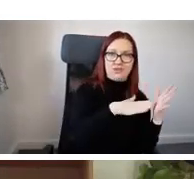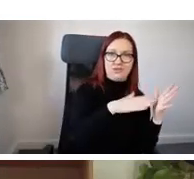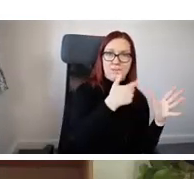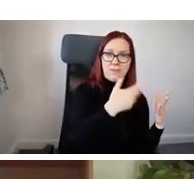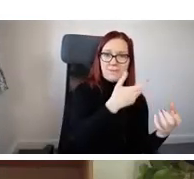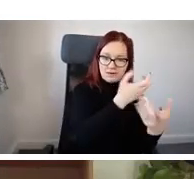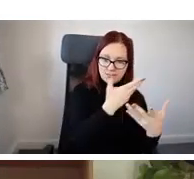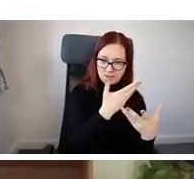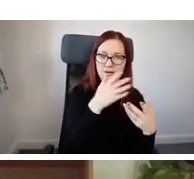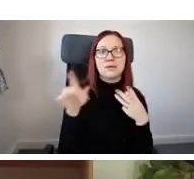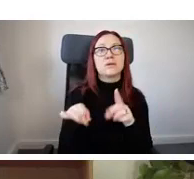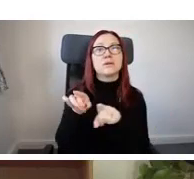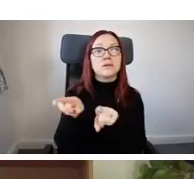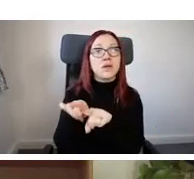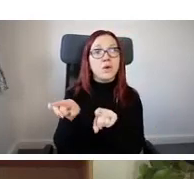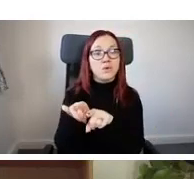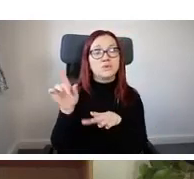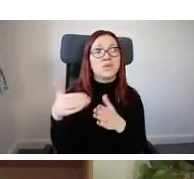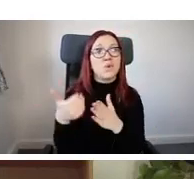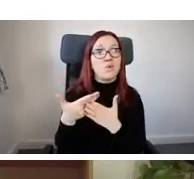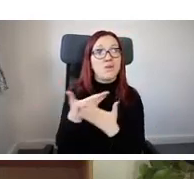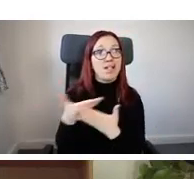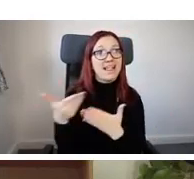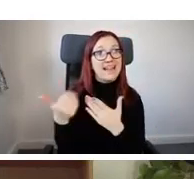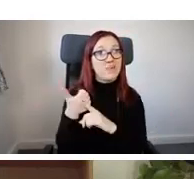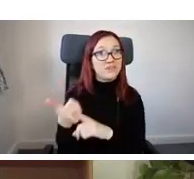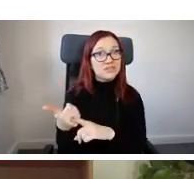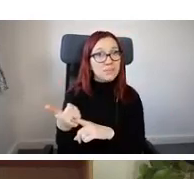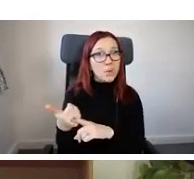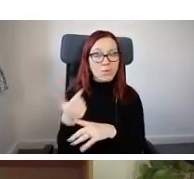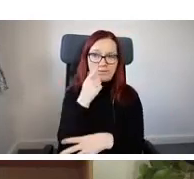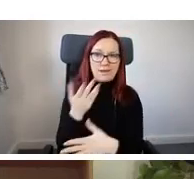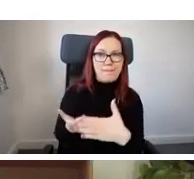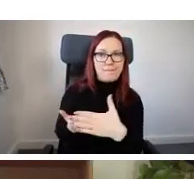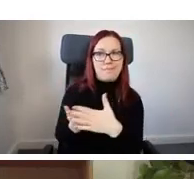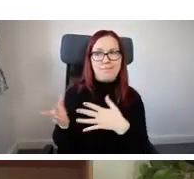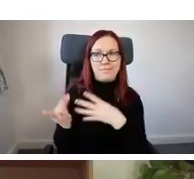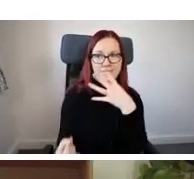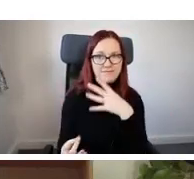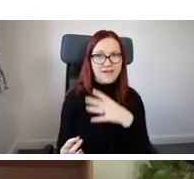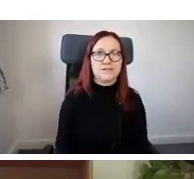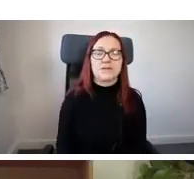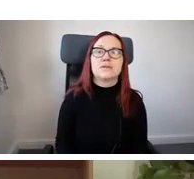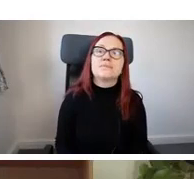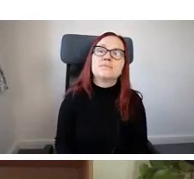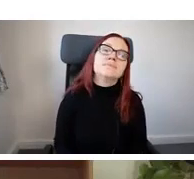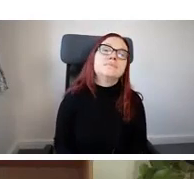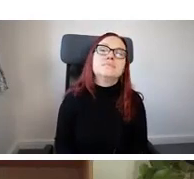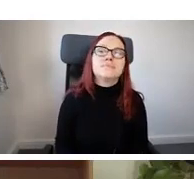of difficulties and the length of support were some of the limiting factors. There was also important